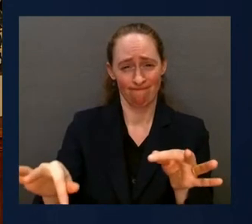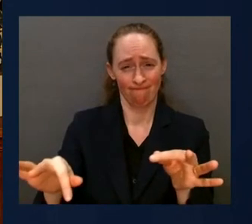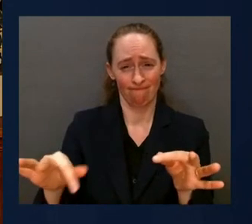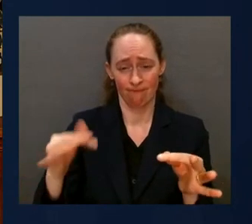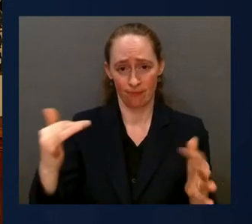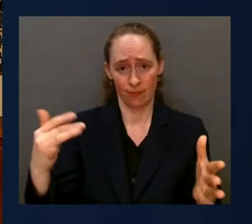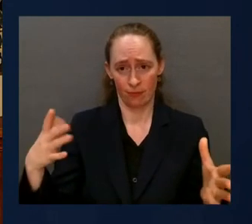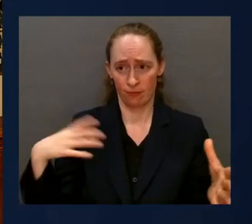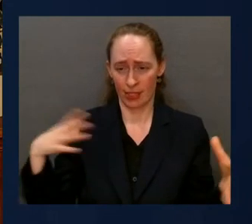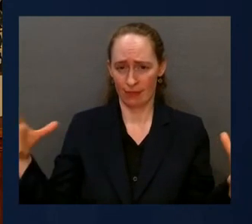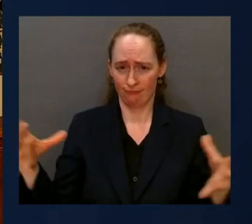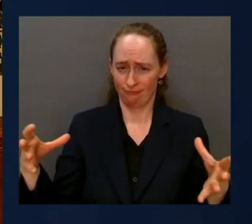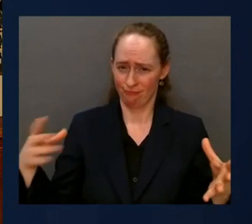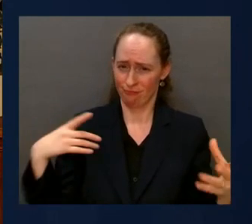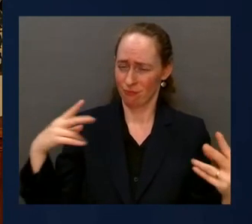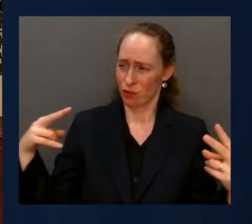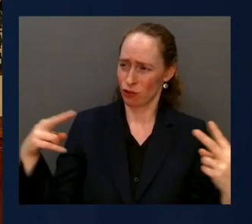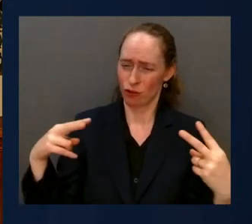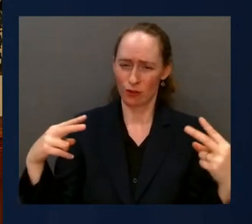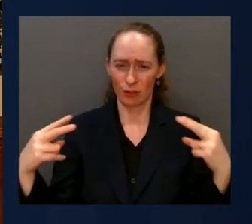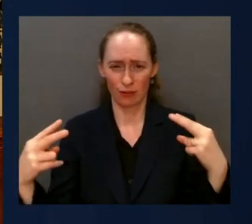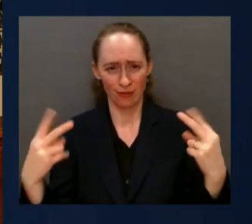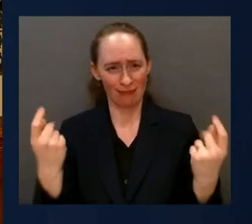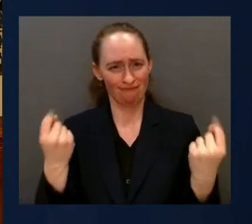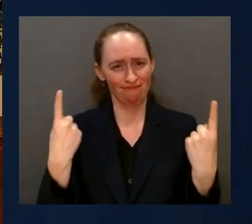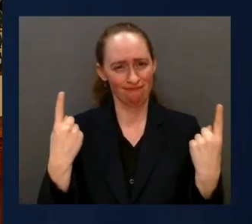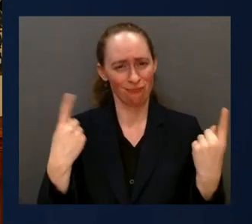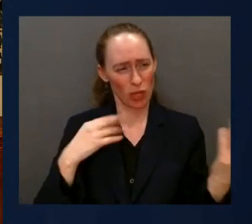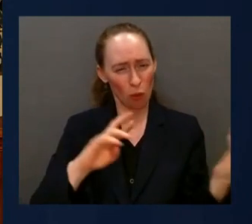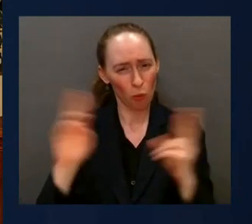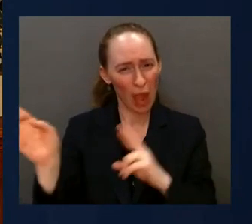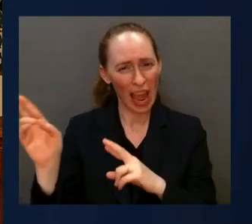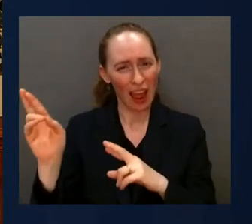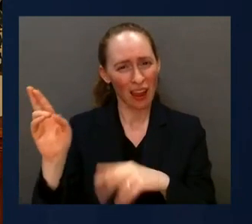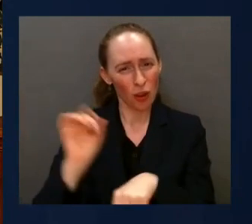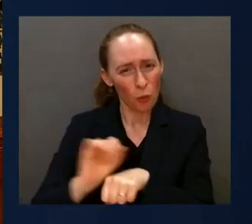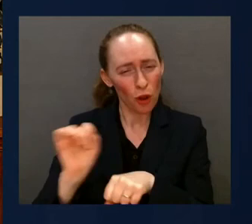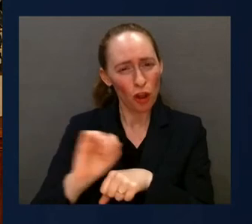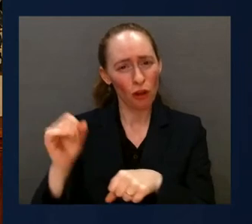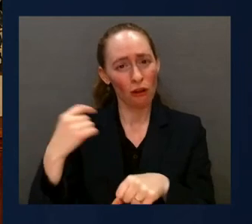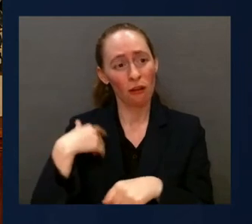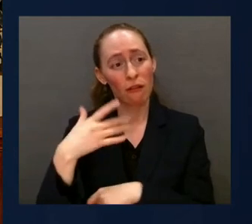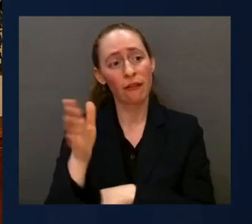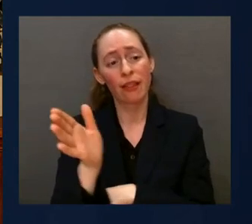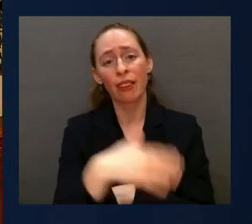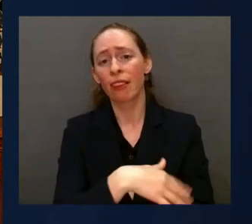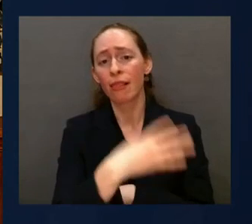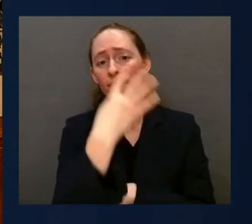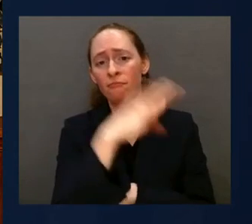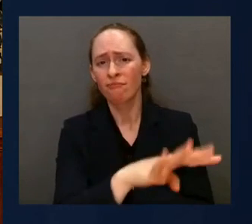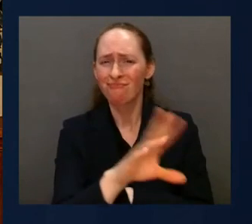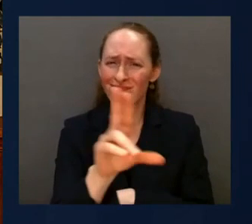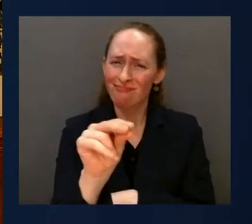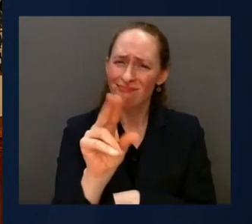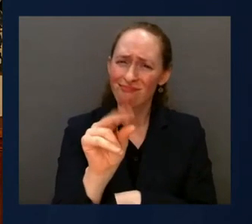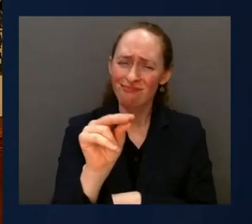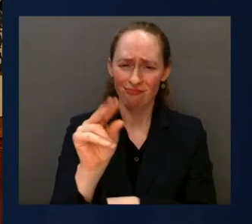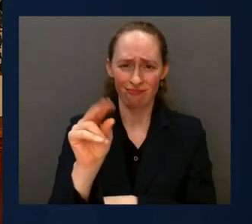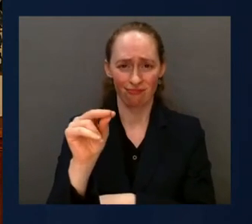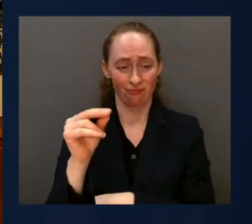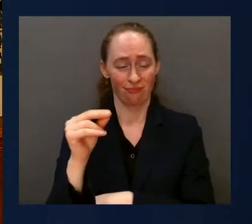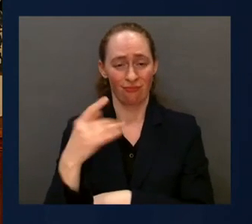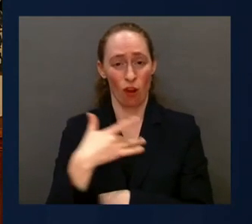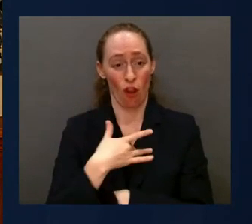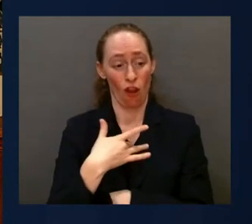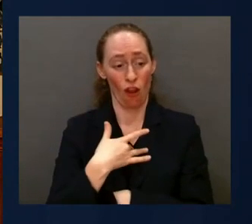away. Let's do what we know in our hearts that we need to do. Let's come together to finish the job